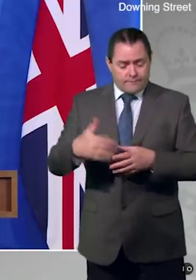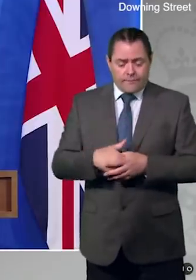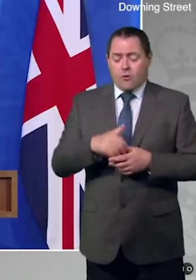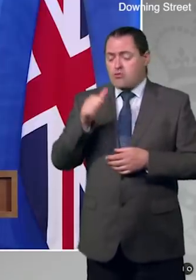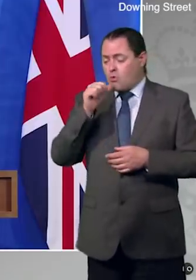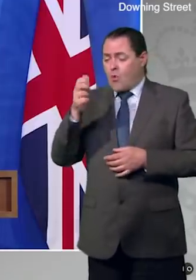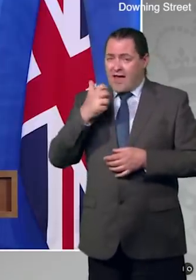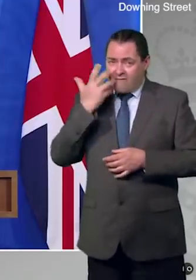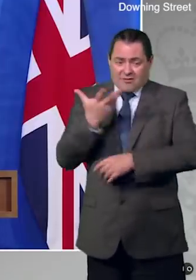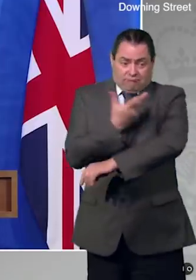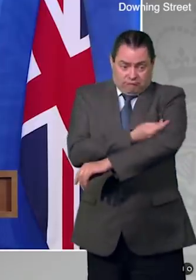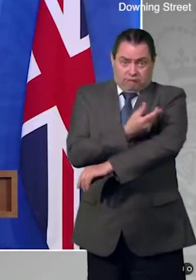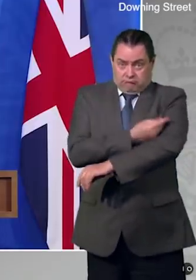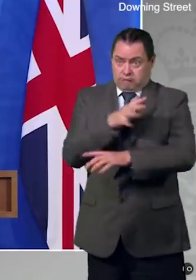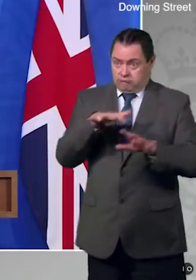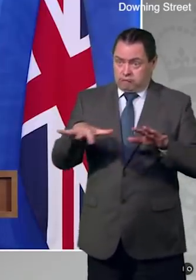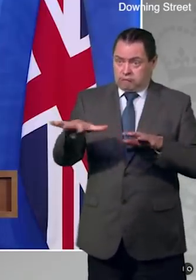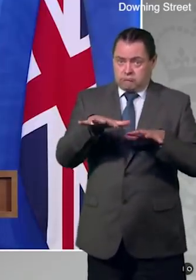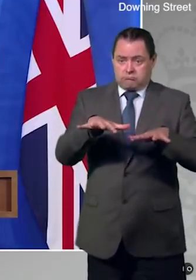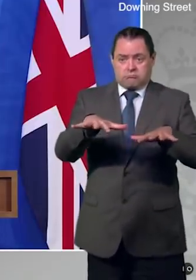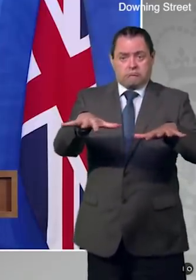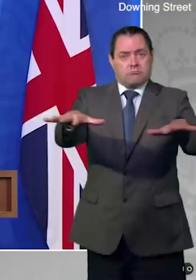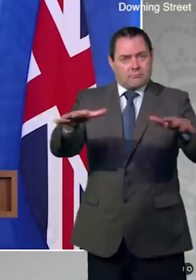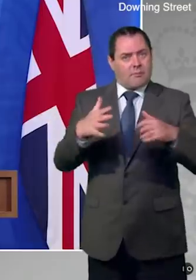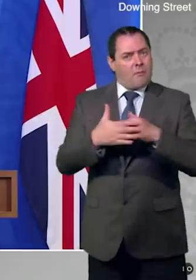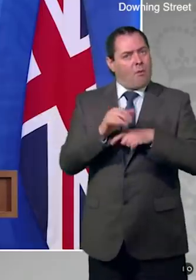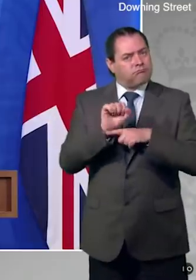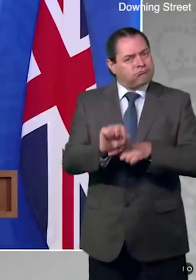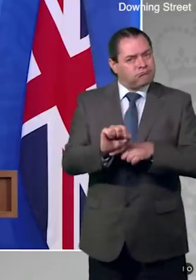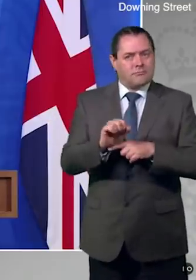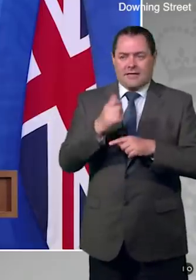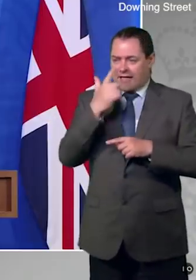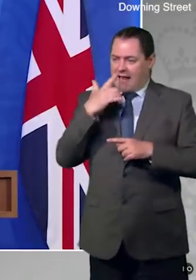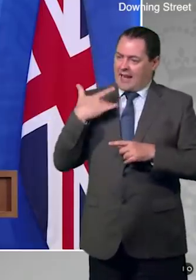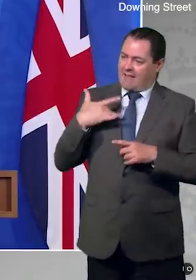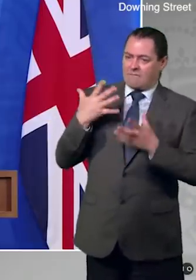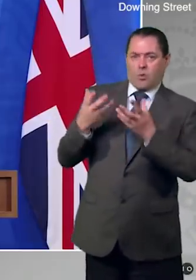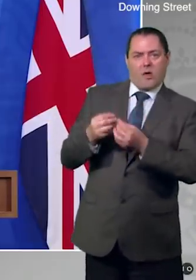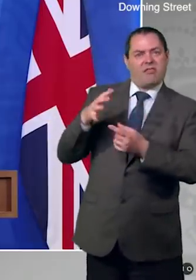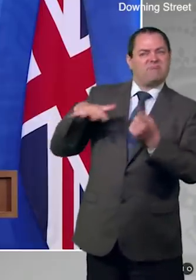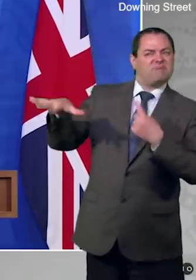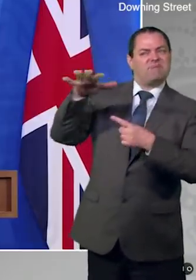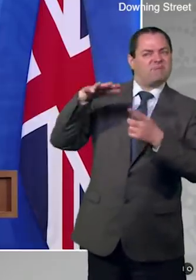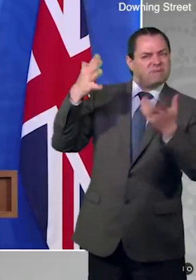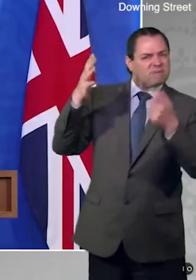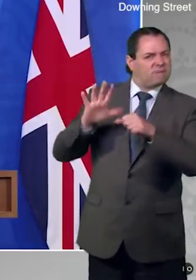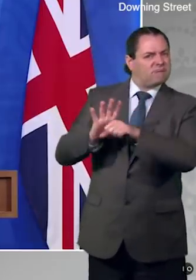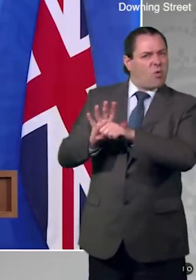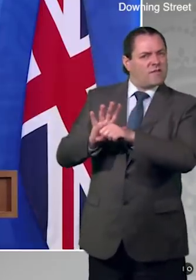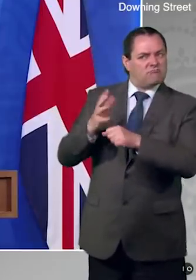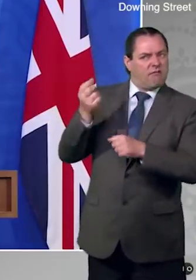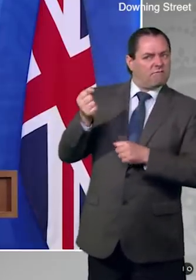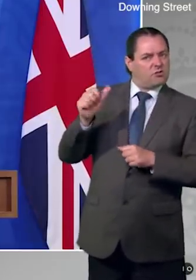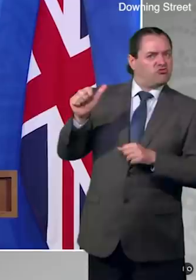the disease. Vaccination greatly reduces transmission, and 2 doses provide a very high degree of